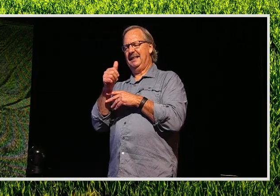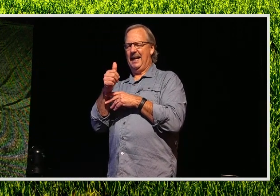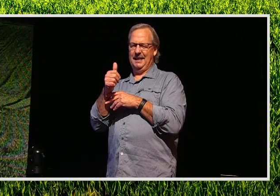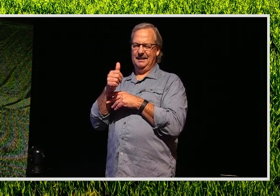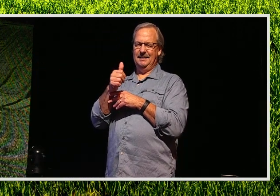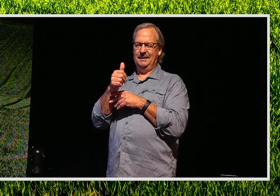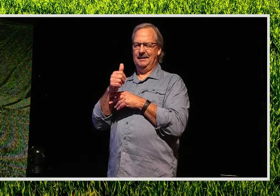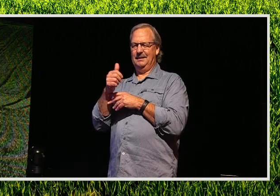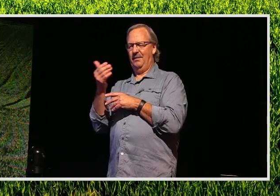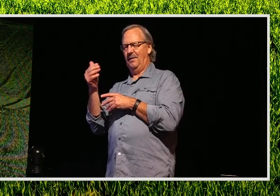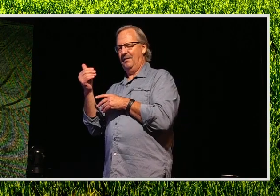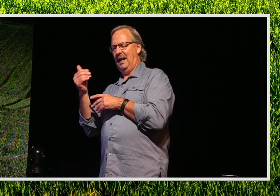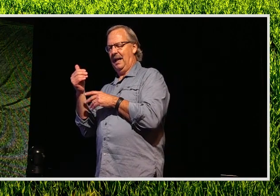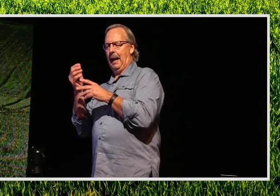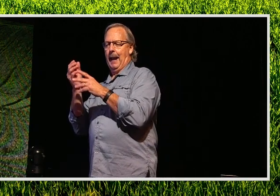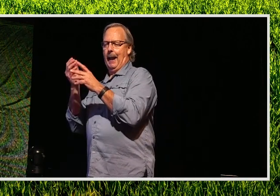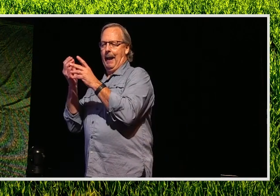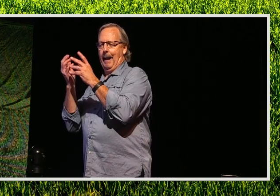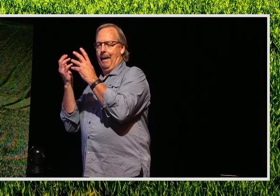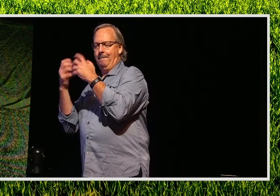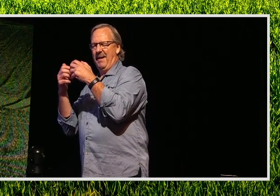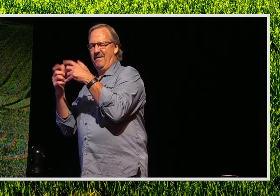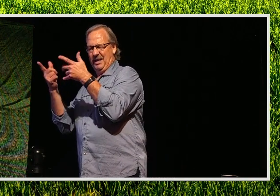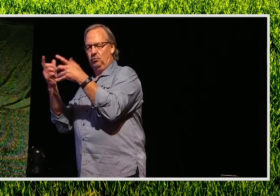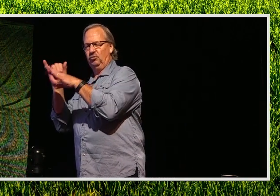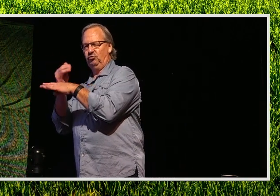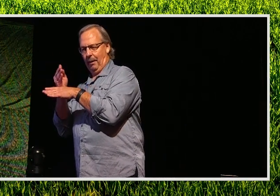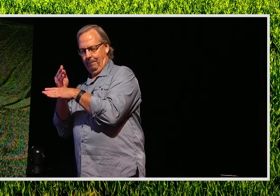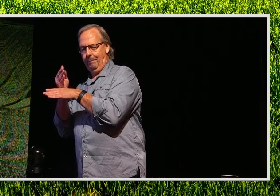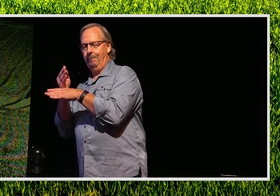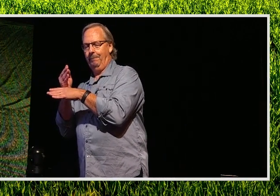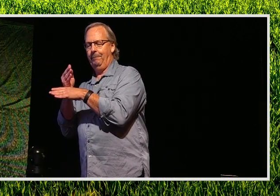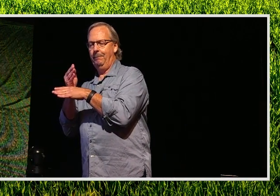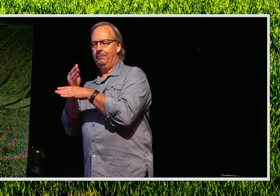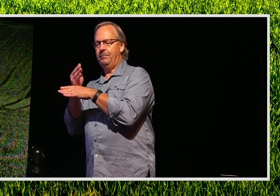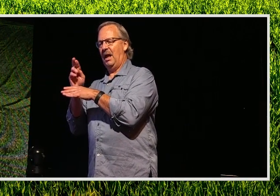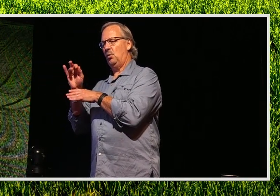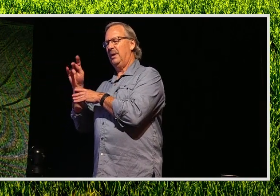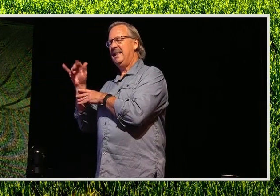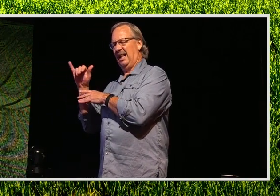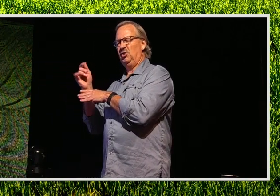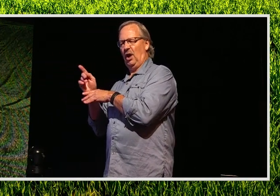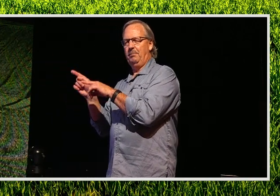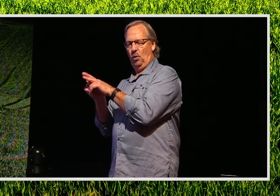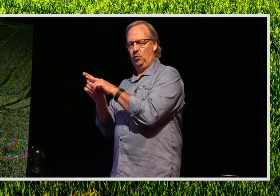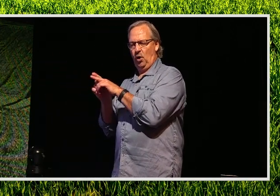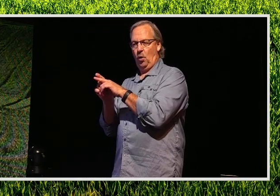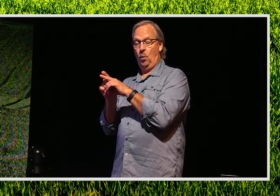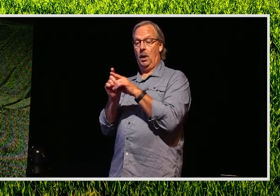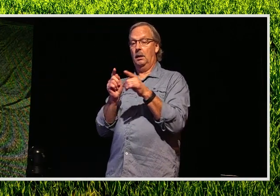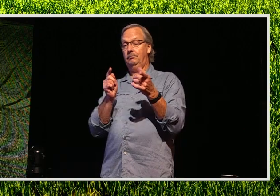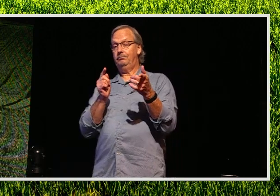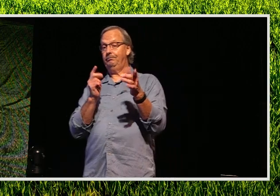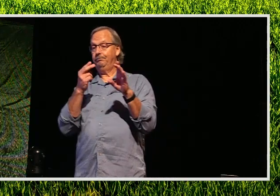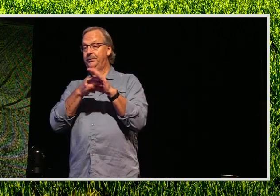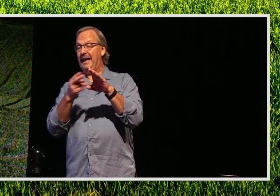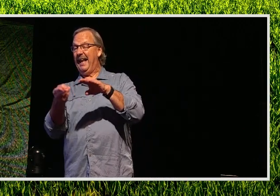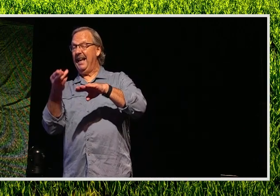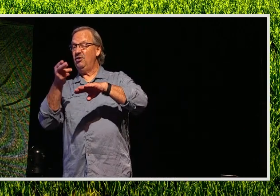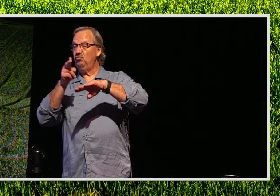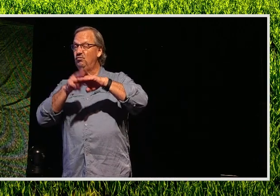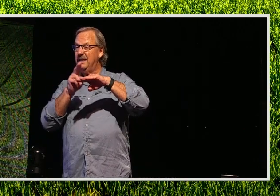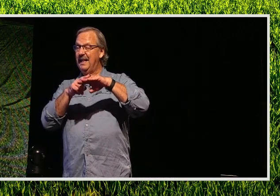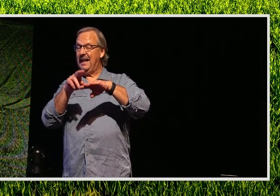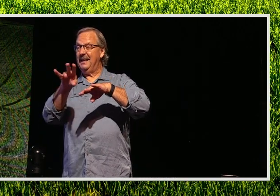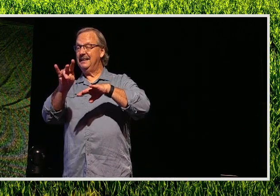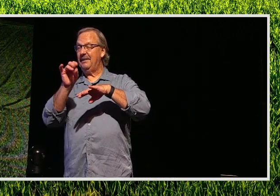manufacturing jobs in addition to 10 retail jobs. And then also throughout all the things that we will be doing, we anticipate that we'll be producing at least